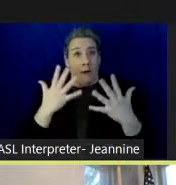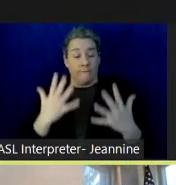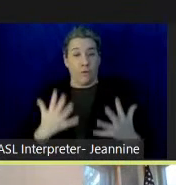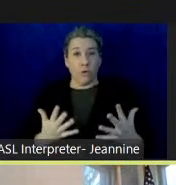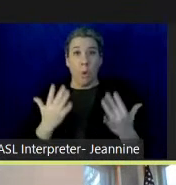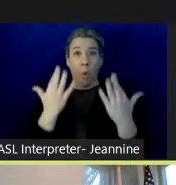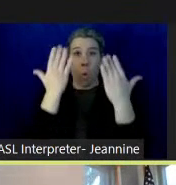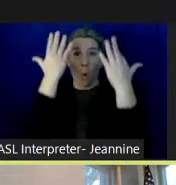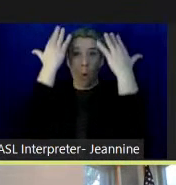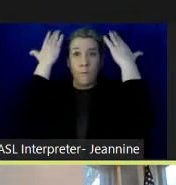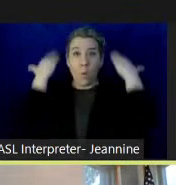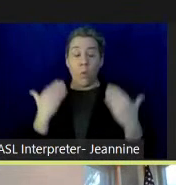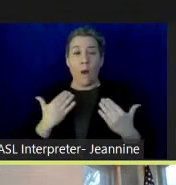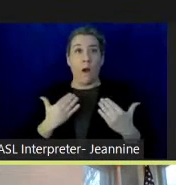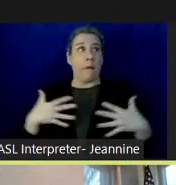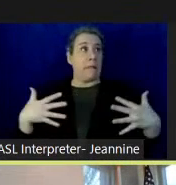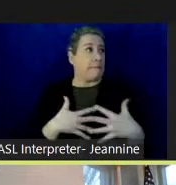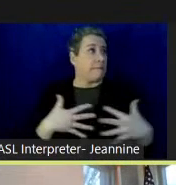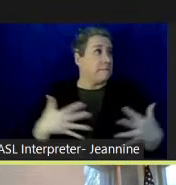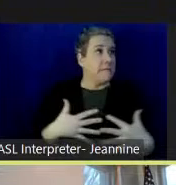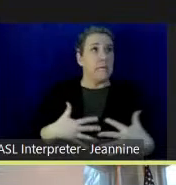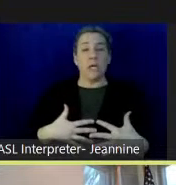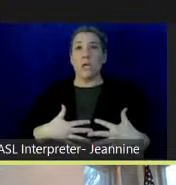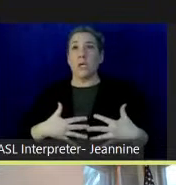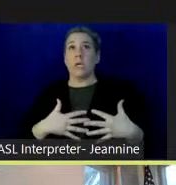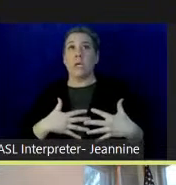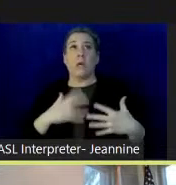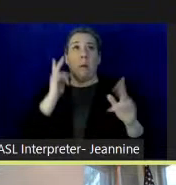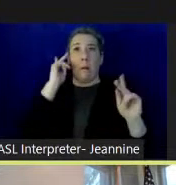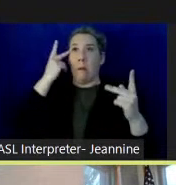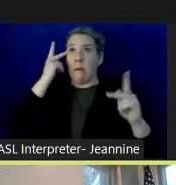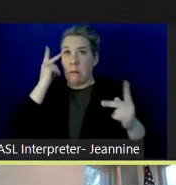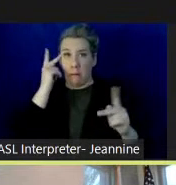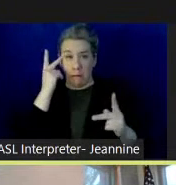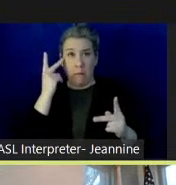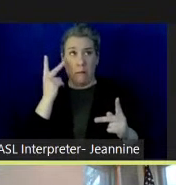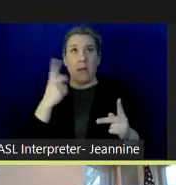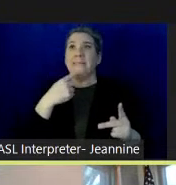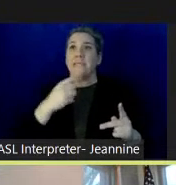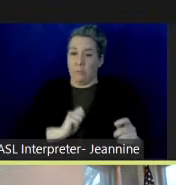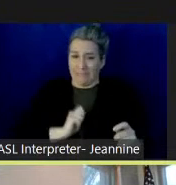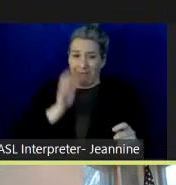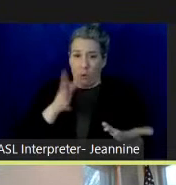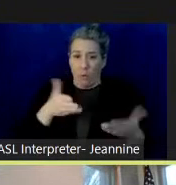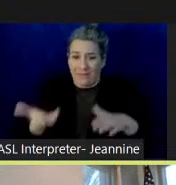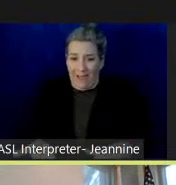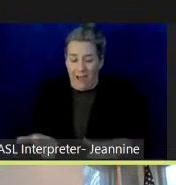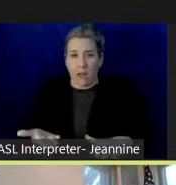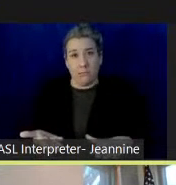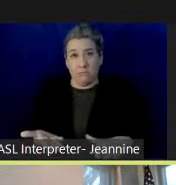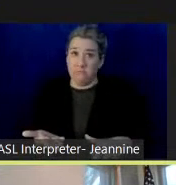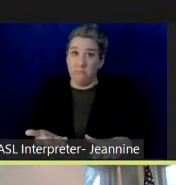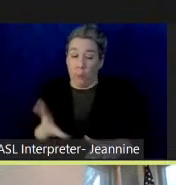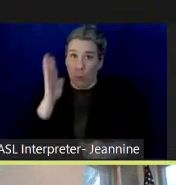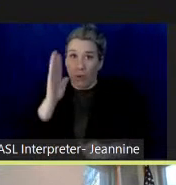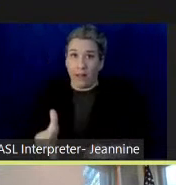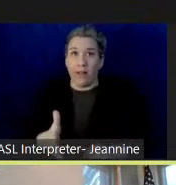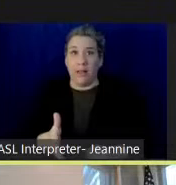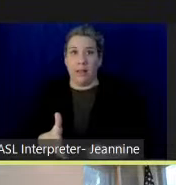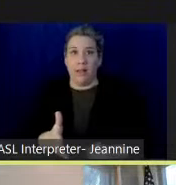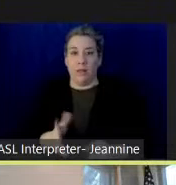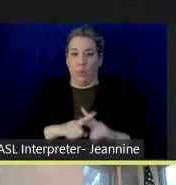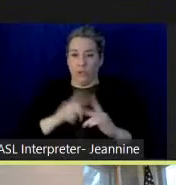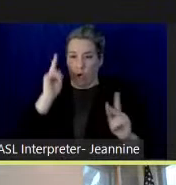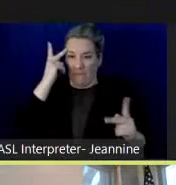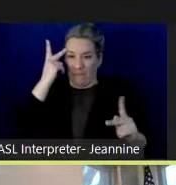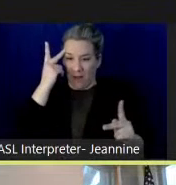dread and tell yourself that you're going to die, unfortunately, you will. What we're doing internally to ourselves, if we panic, we're going to